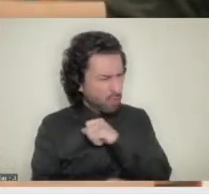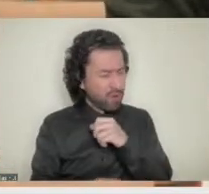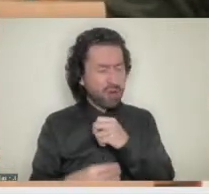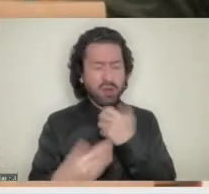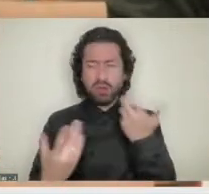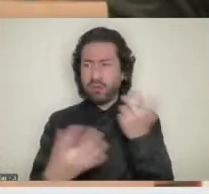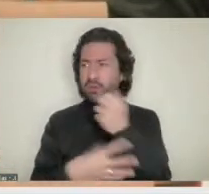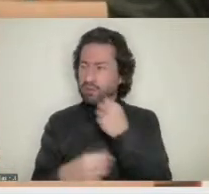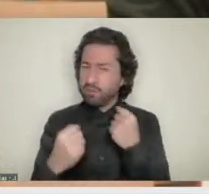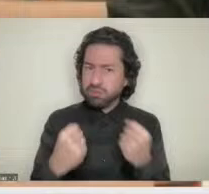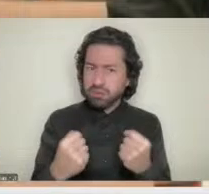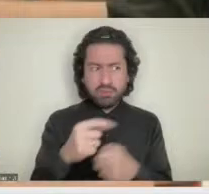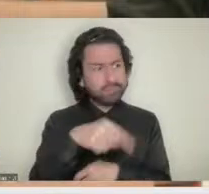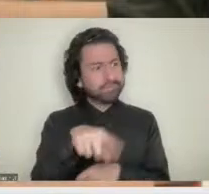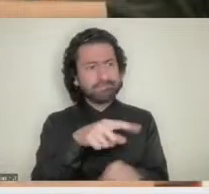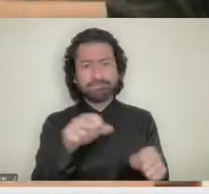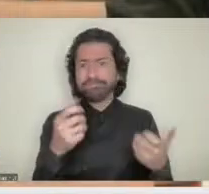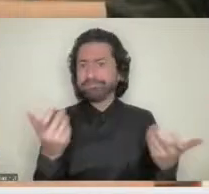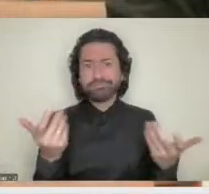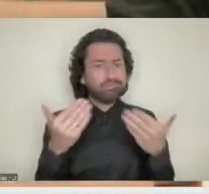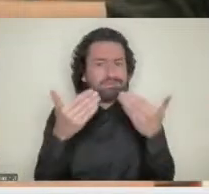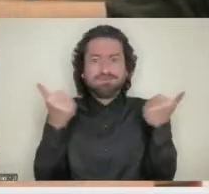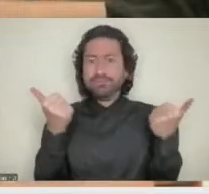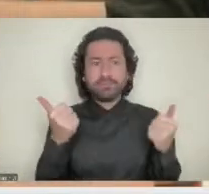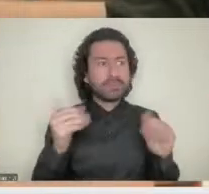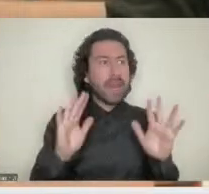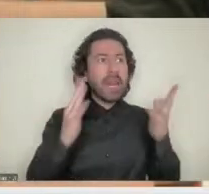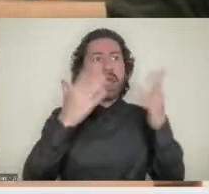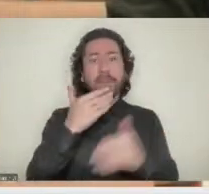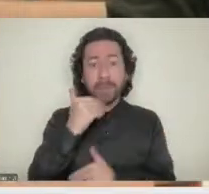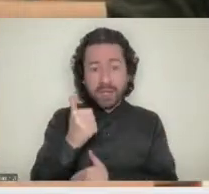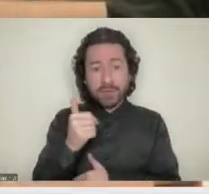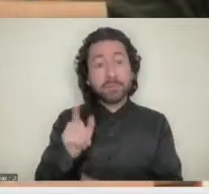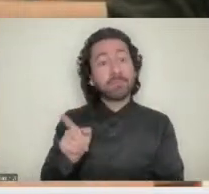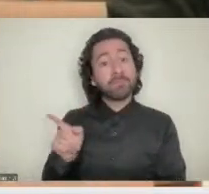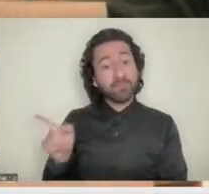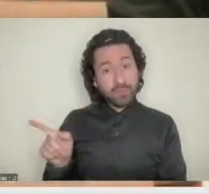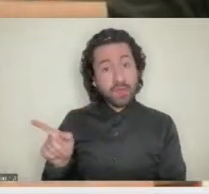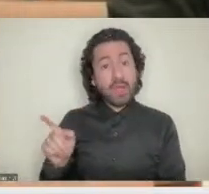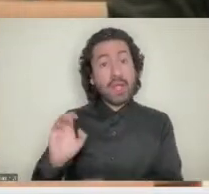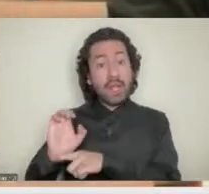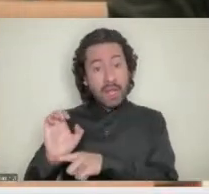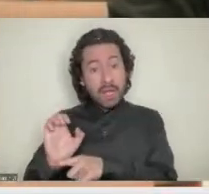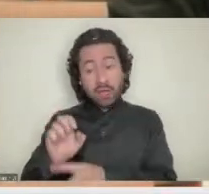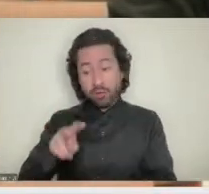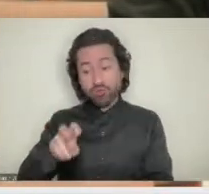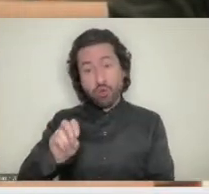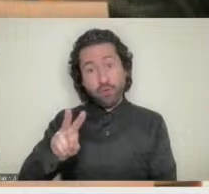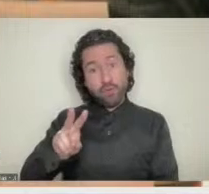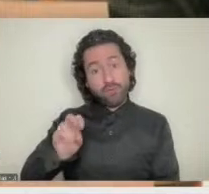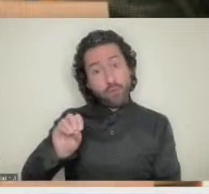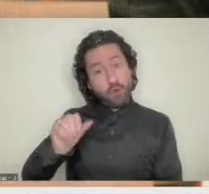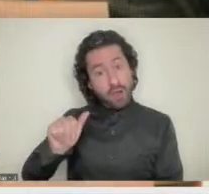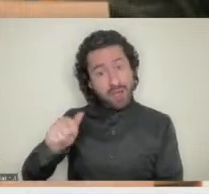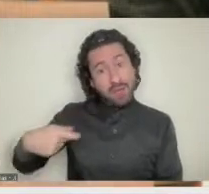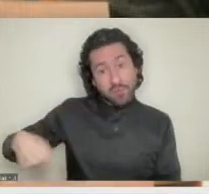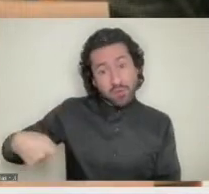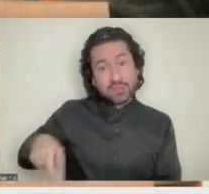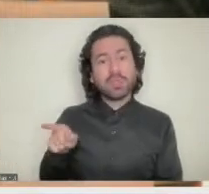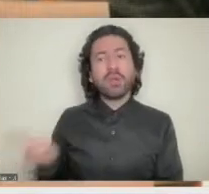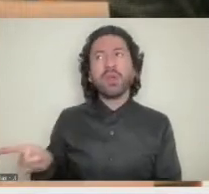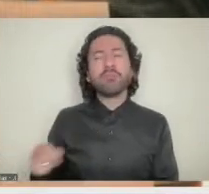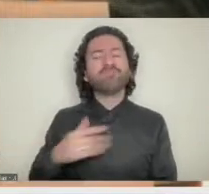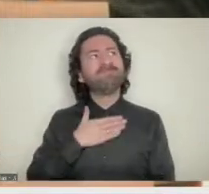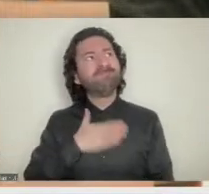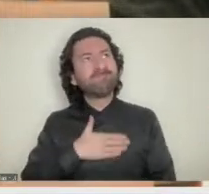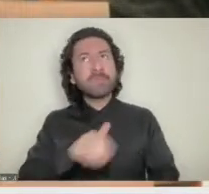so it's challenging to improve living conditions. Now, one of the commitments of President Novoa is